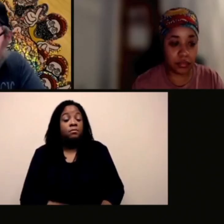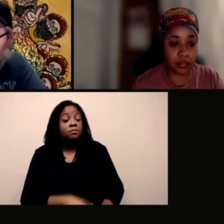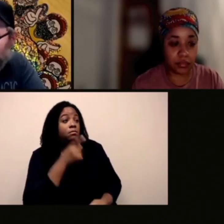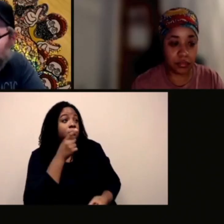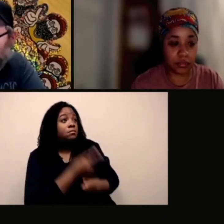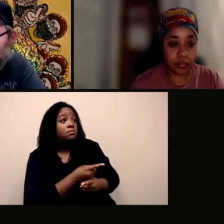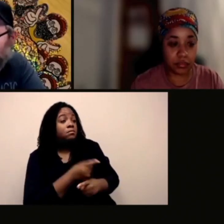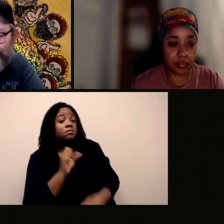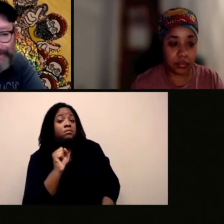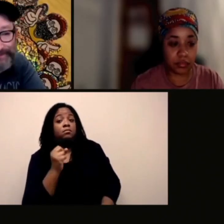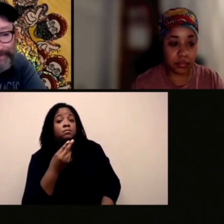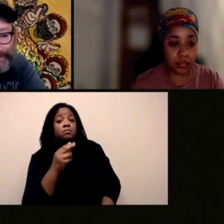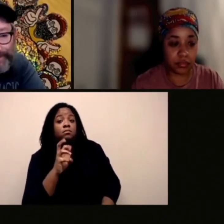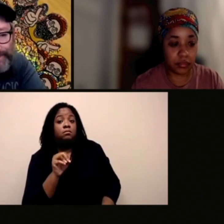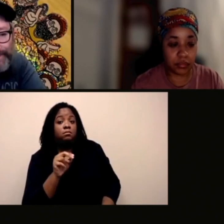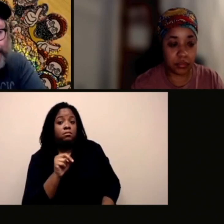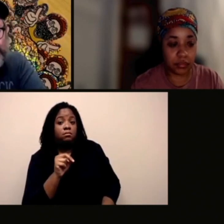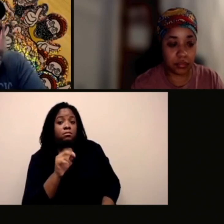Sean Patrick.